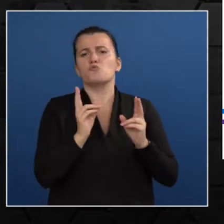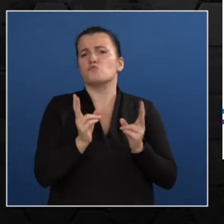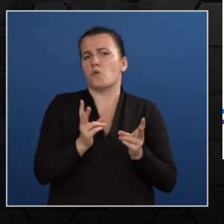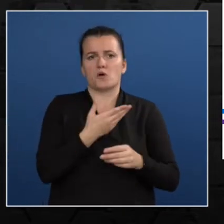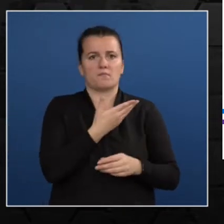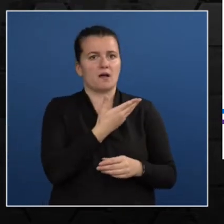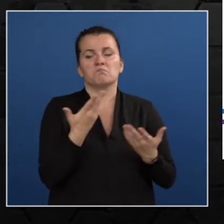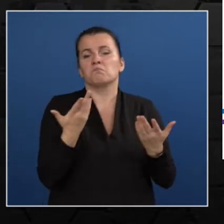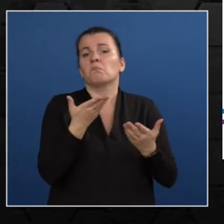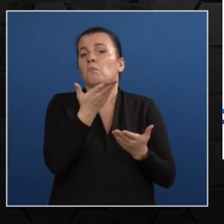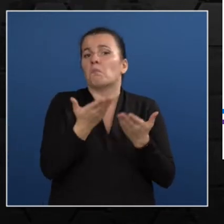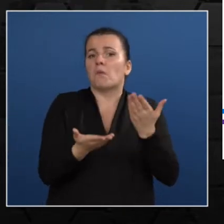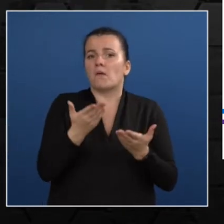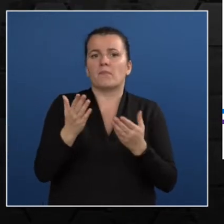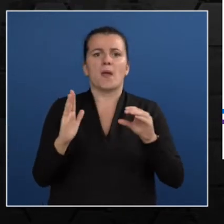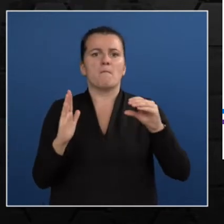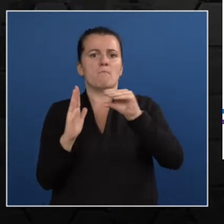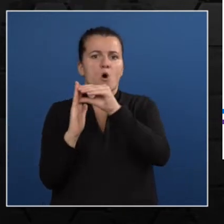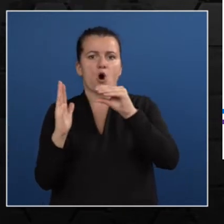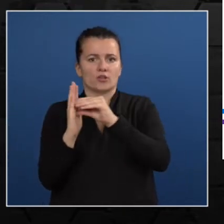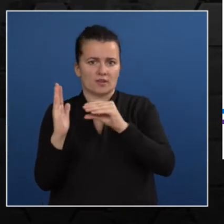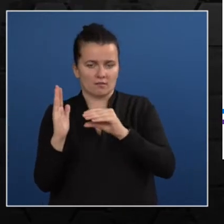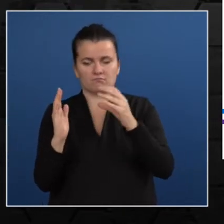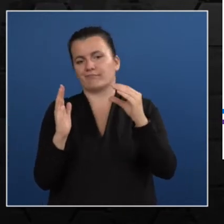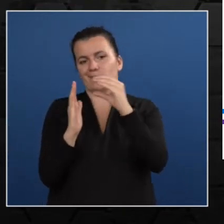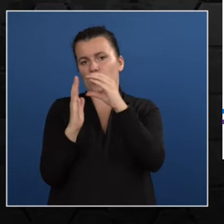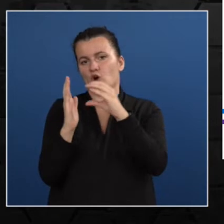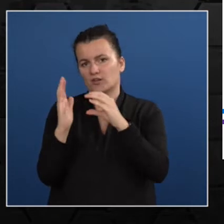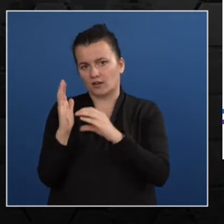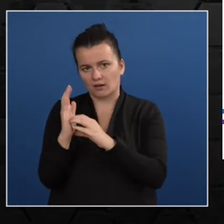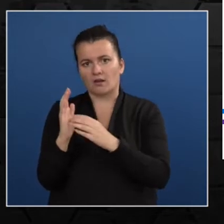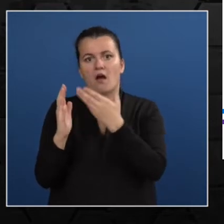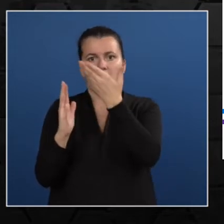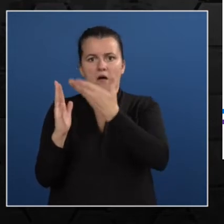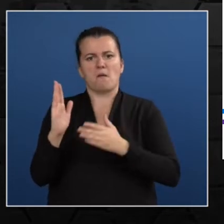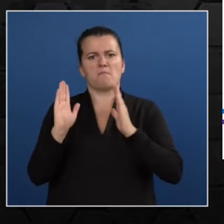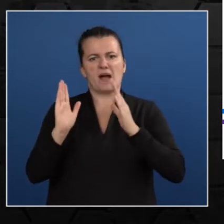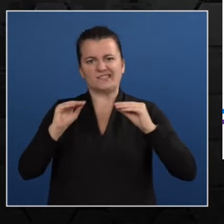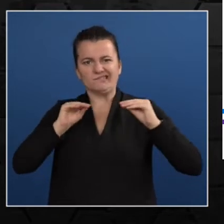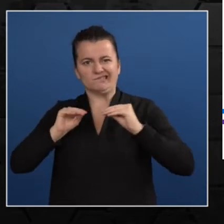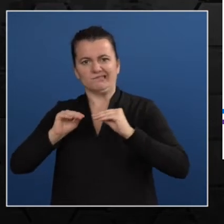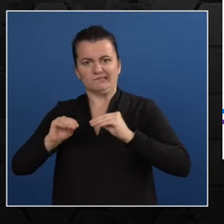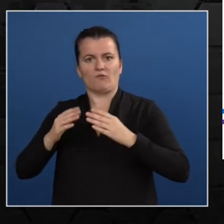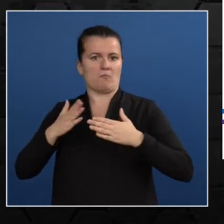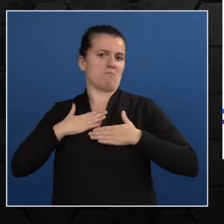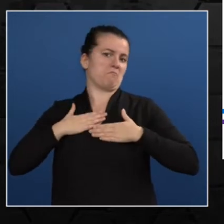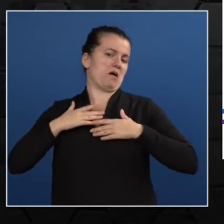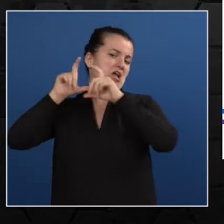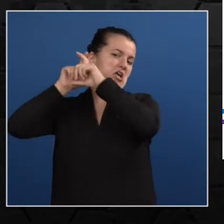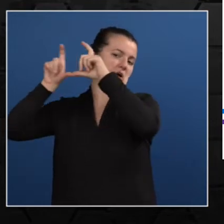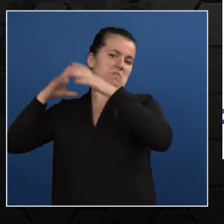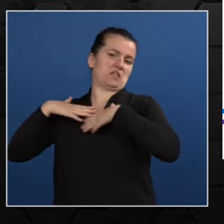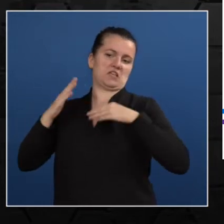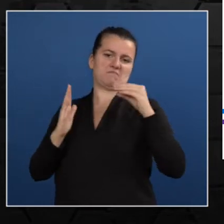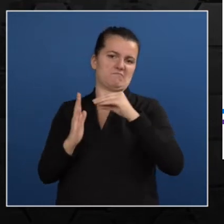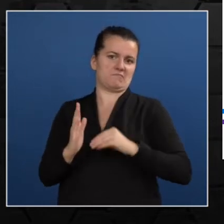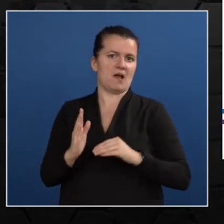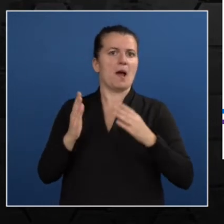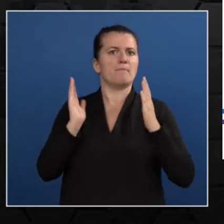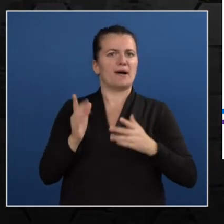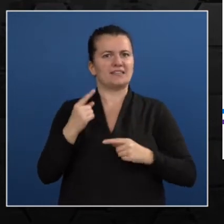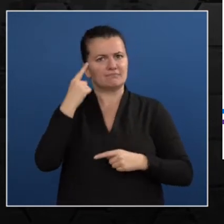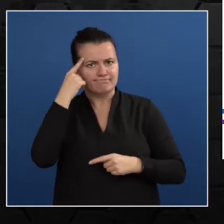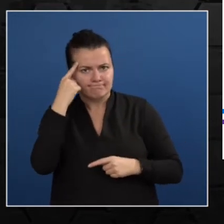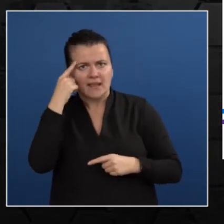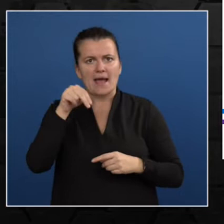for your company, and you have to make a productionized model which can sustain